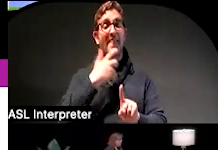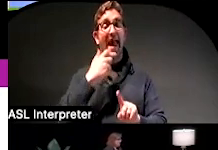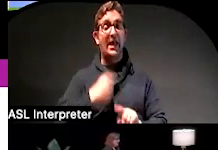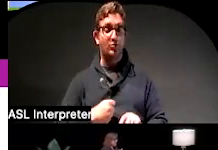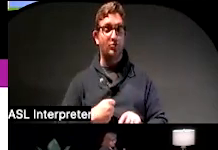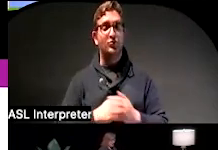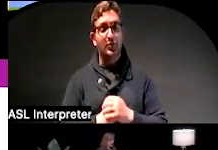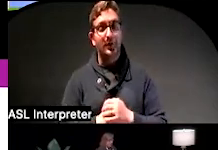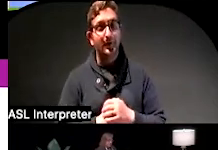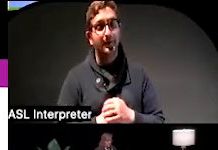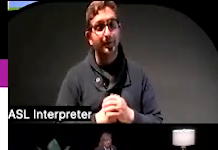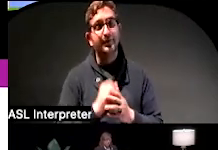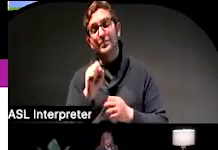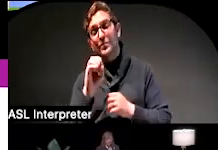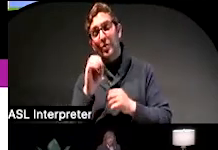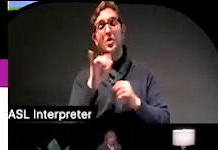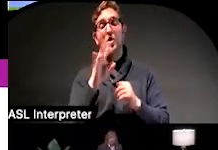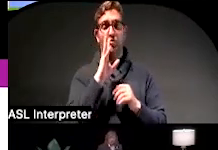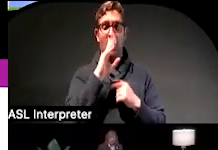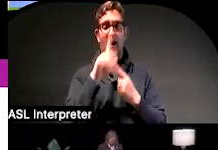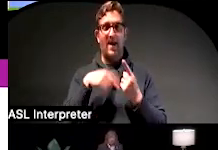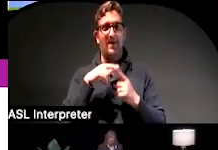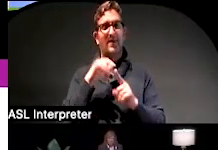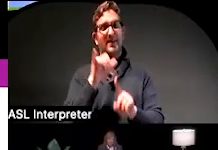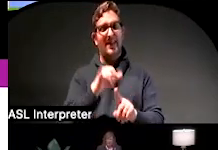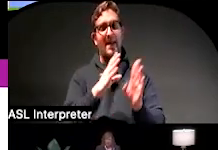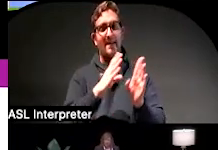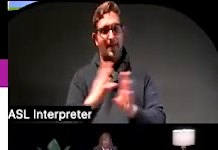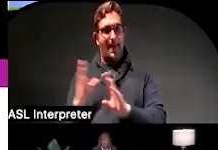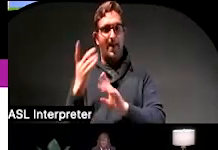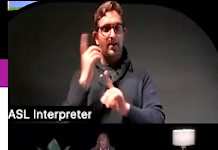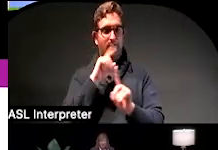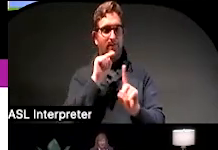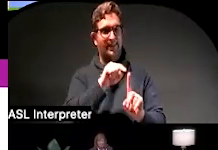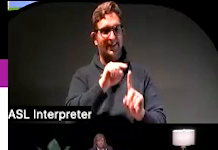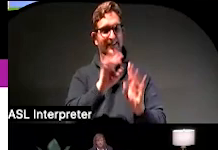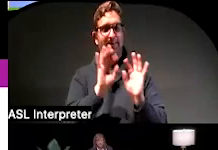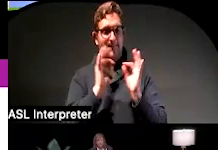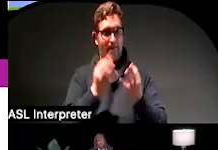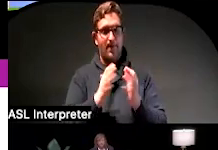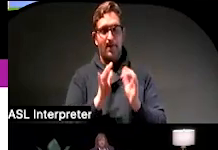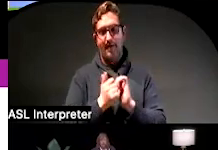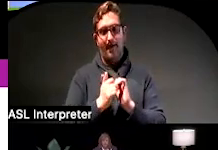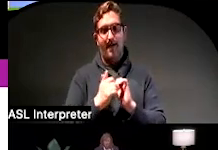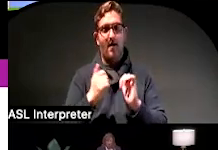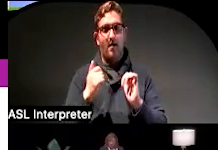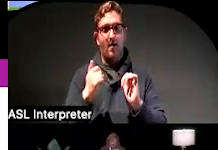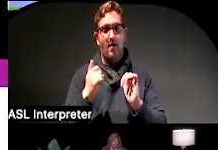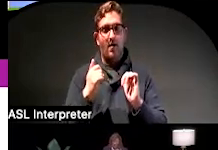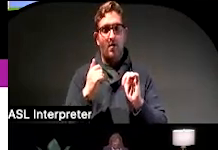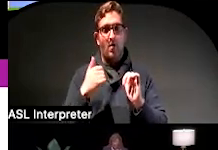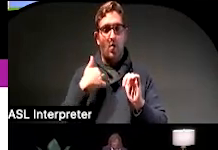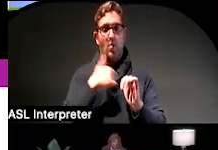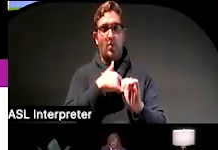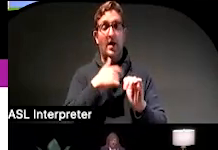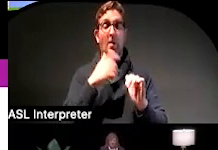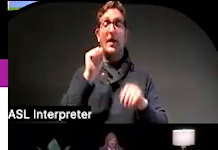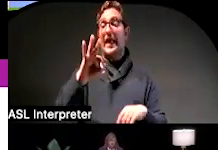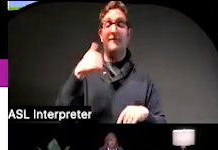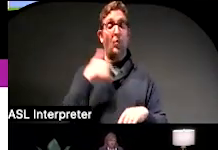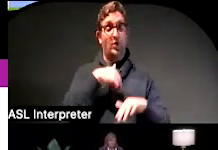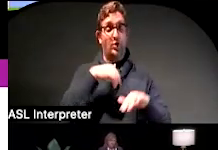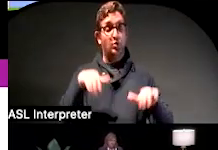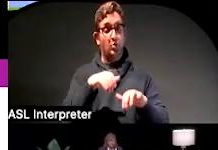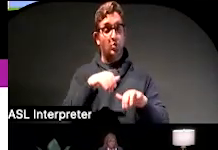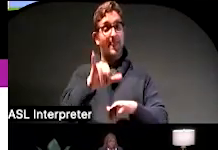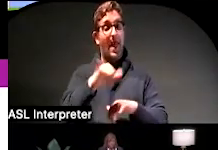So let's talk about this plan for this family. Had we done it properly? Had they